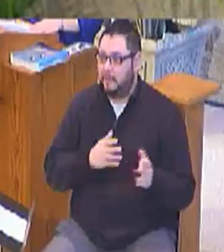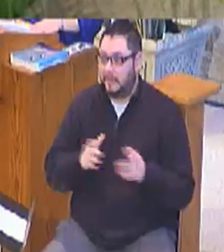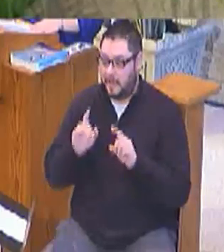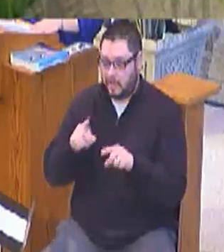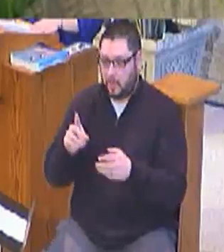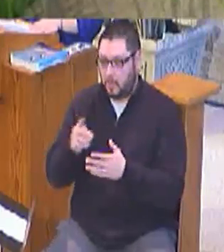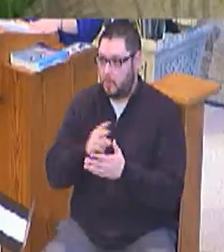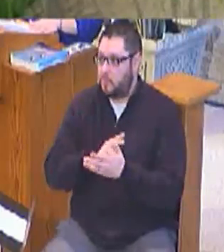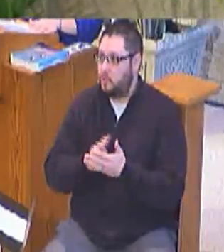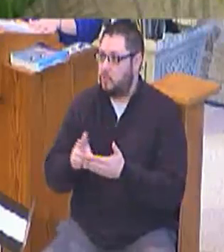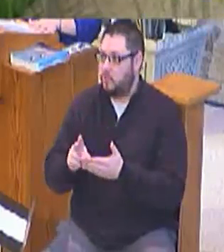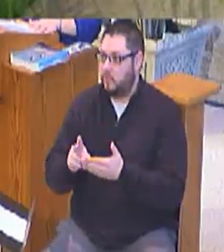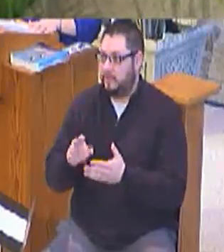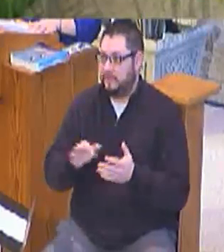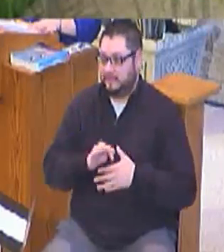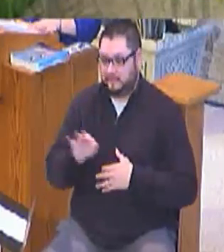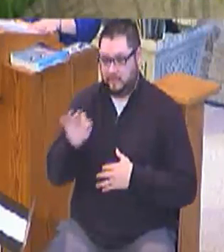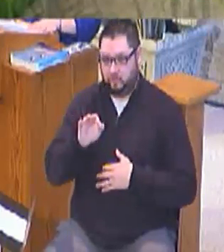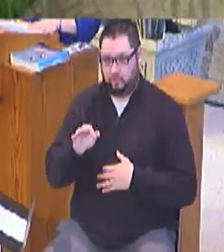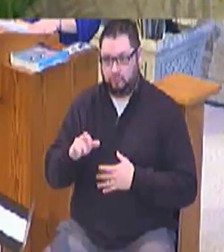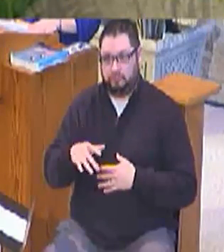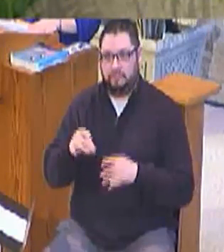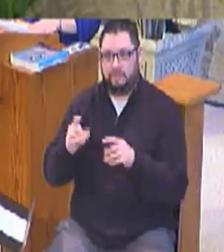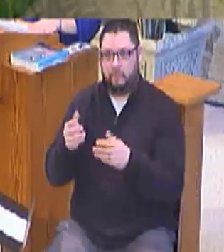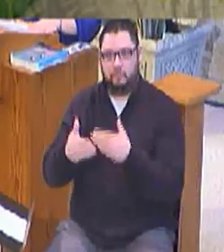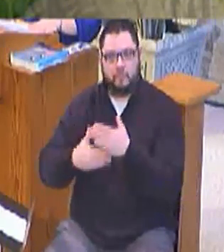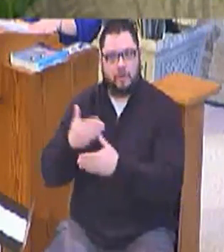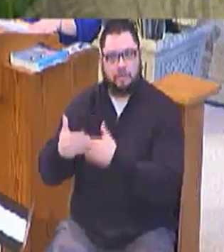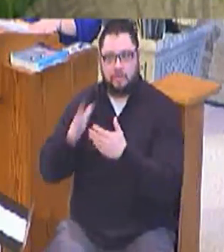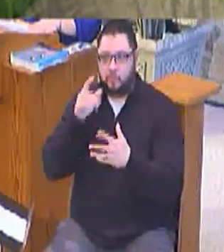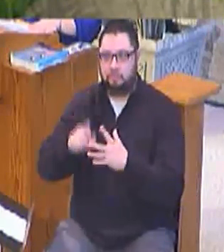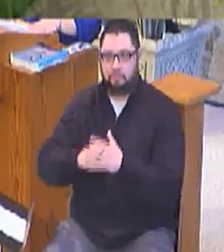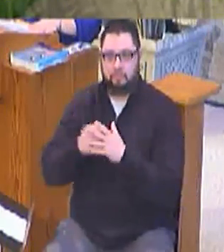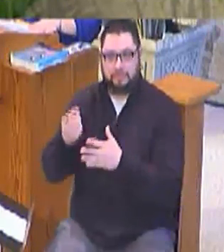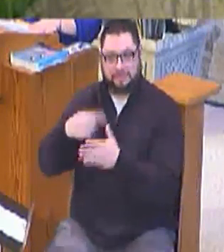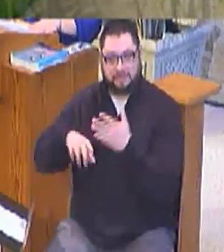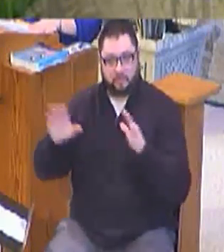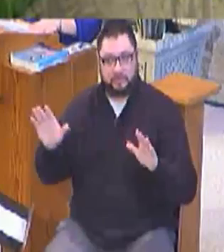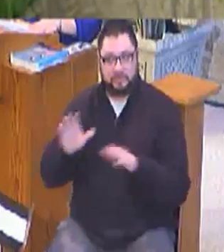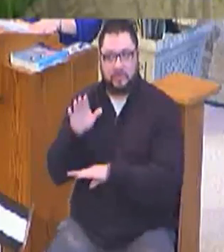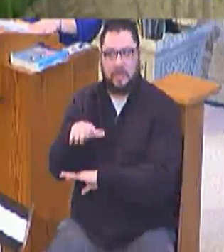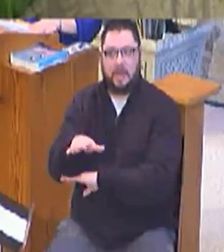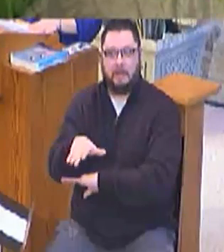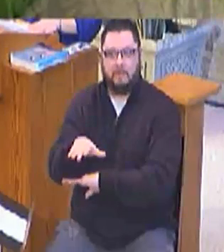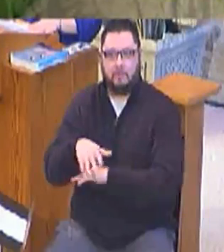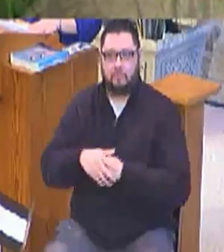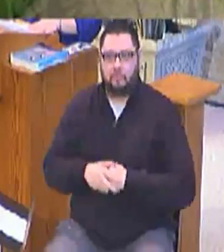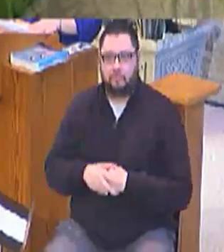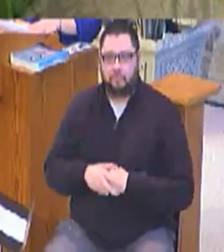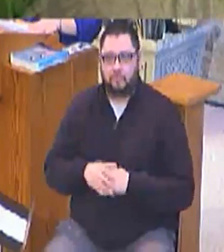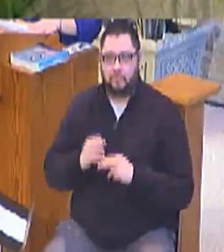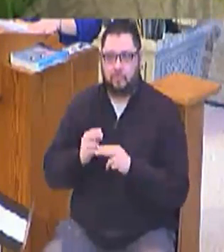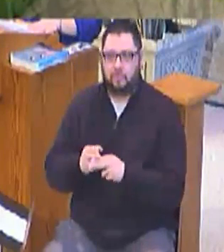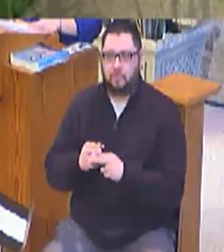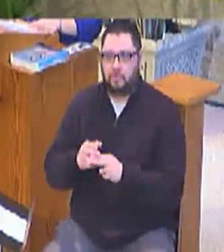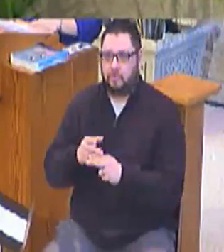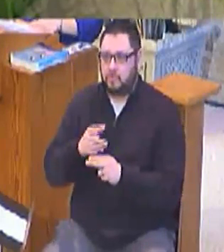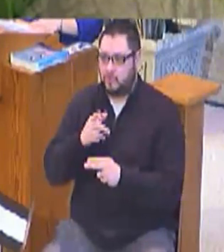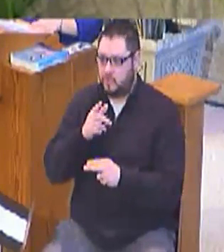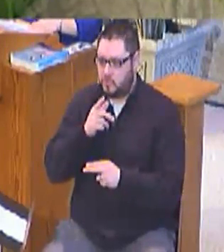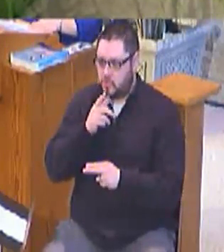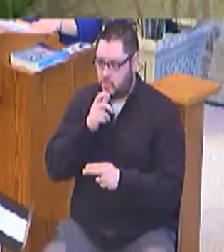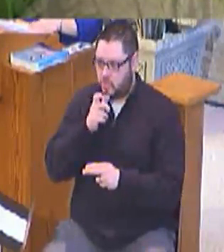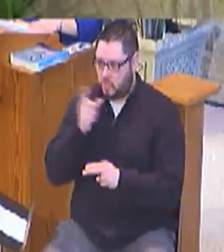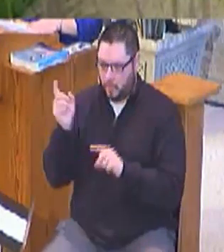the two-week spiritual discovery process that we will begin next Sunday afternoon. It's called Who Have I Come Here